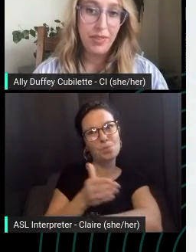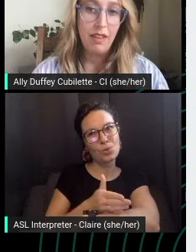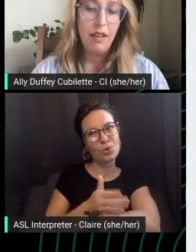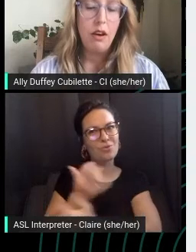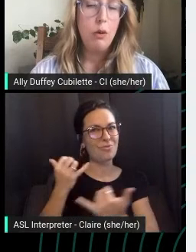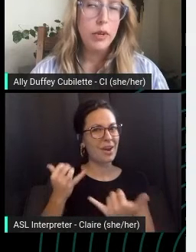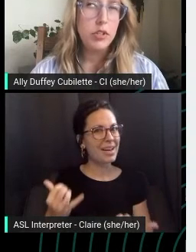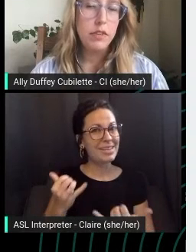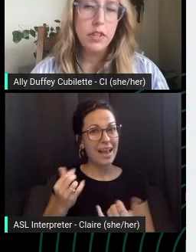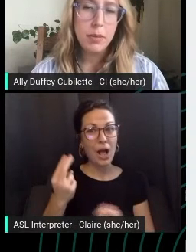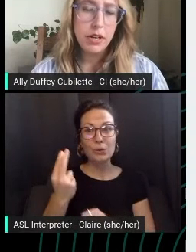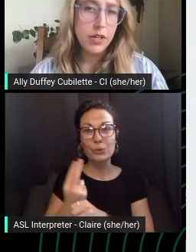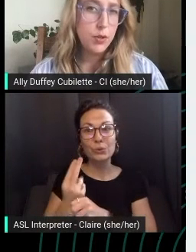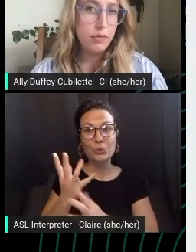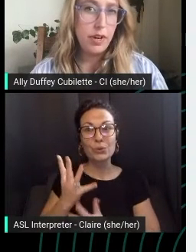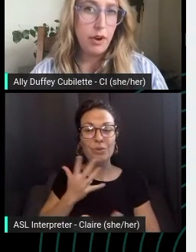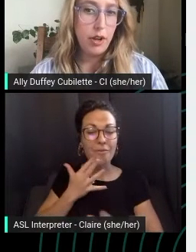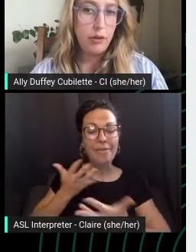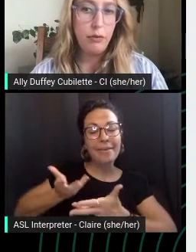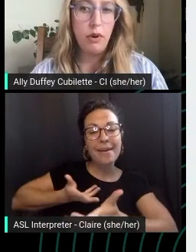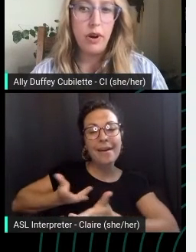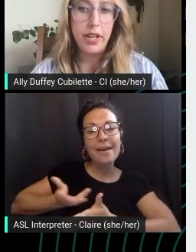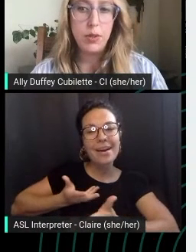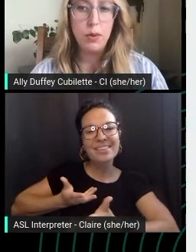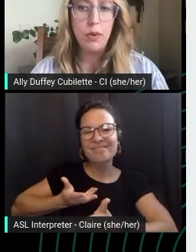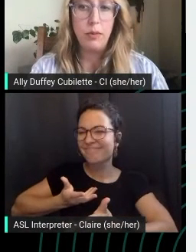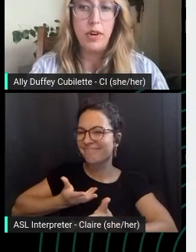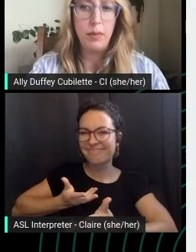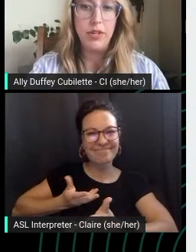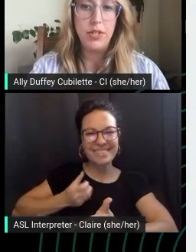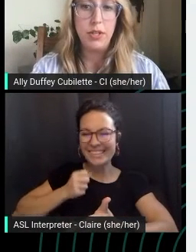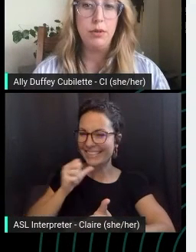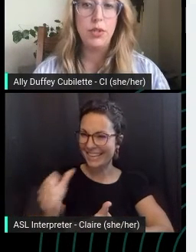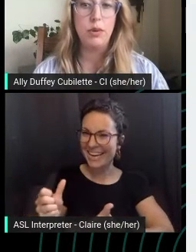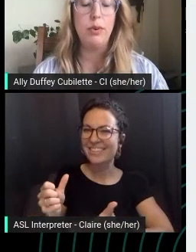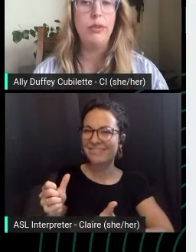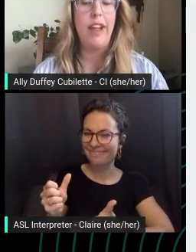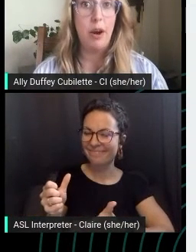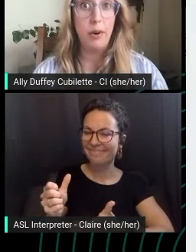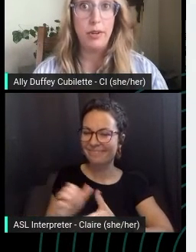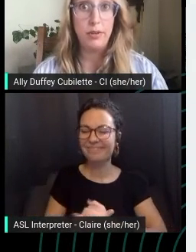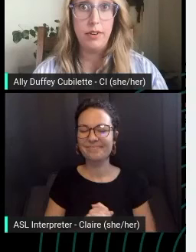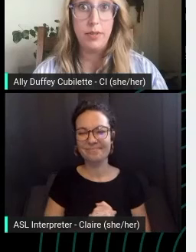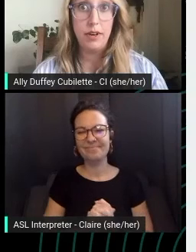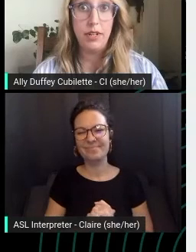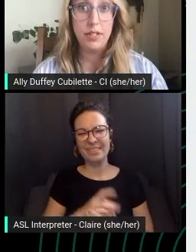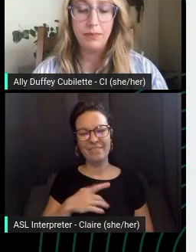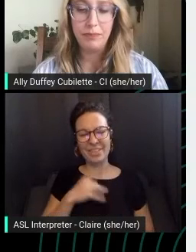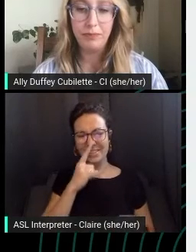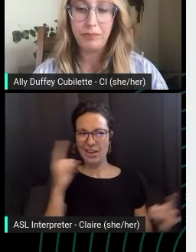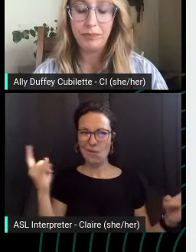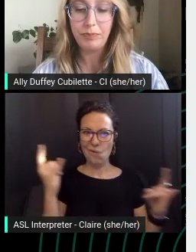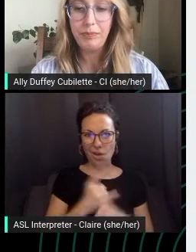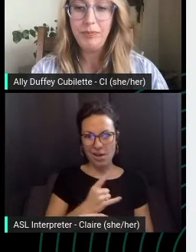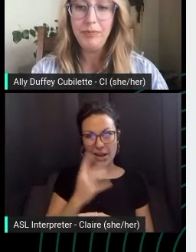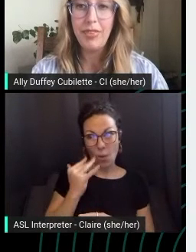user-friendly, which, if you think about it, is sort of ironic for a tool that we are meant to use to improve our user experience.